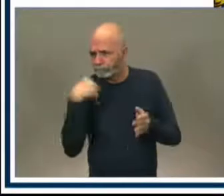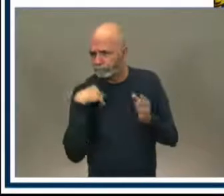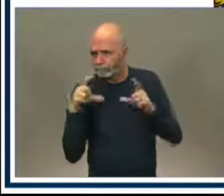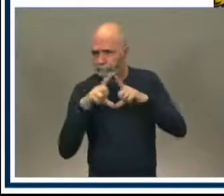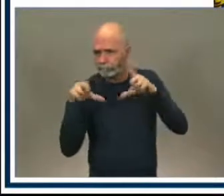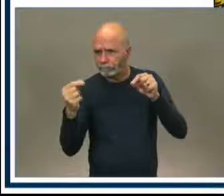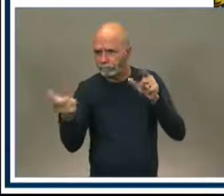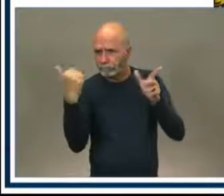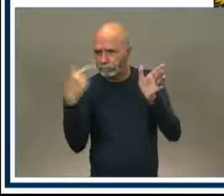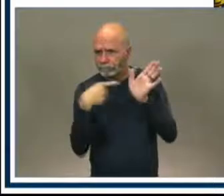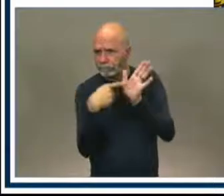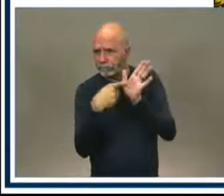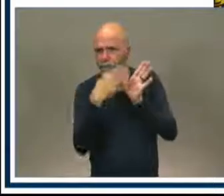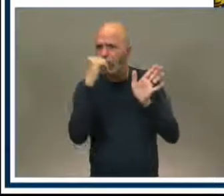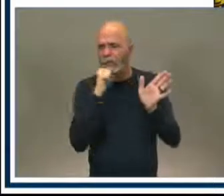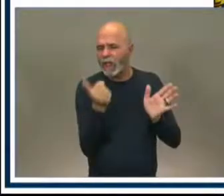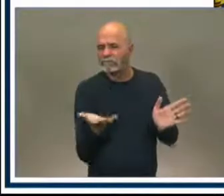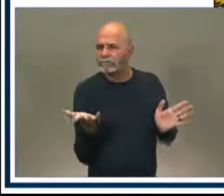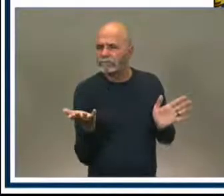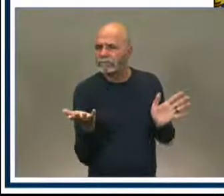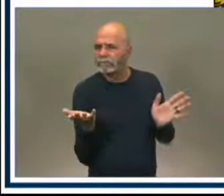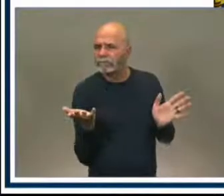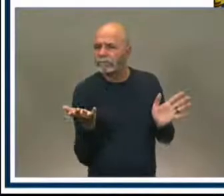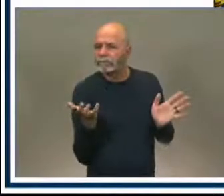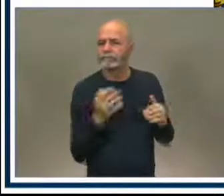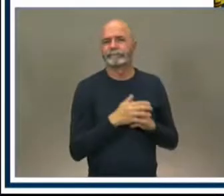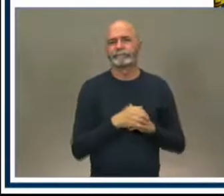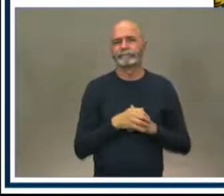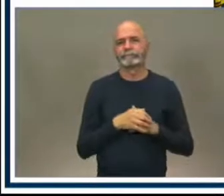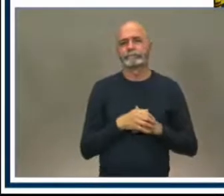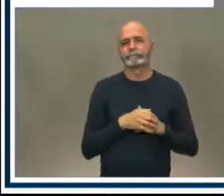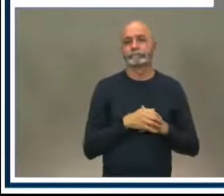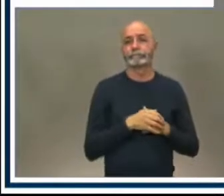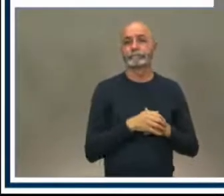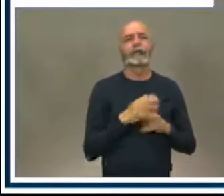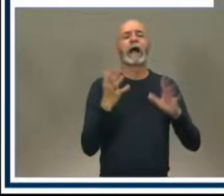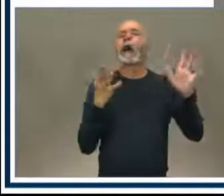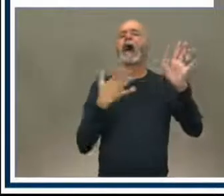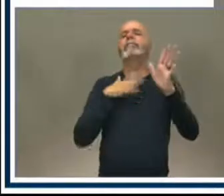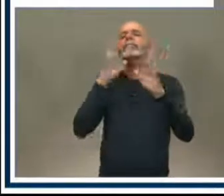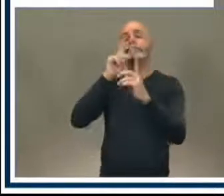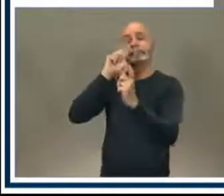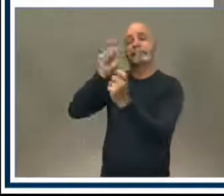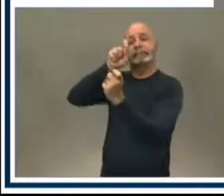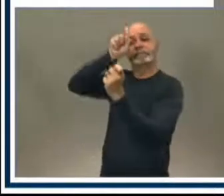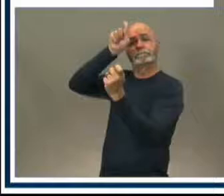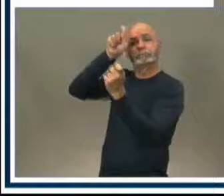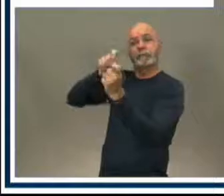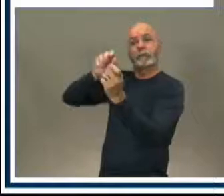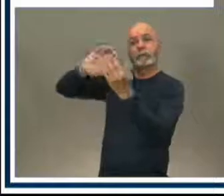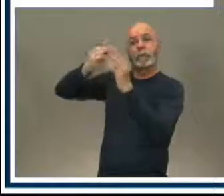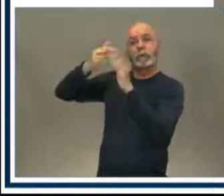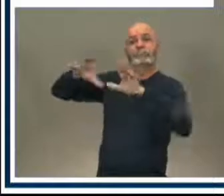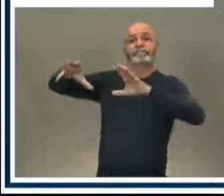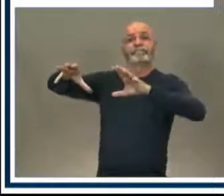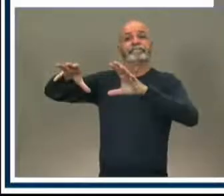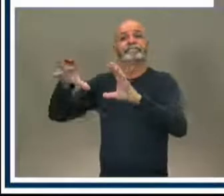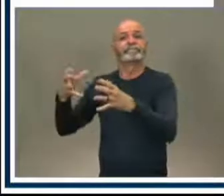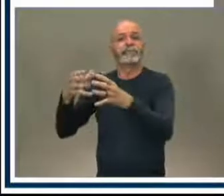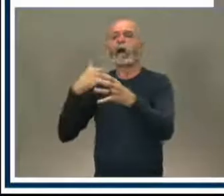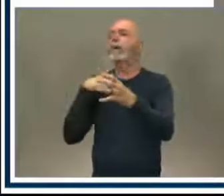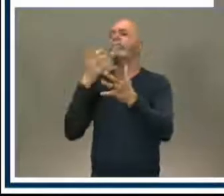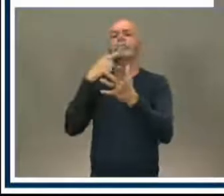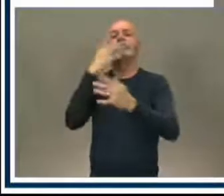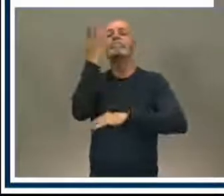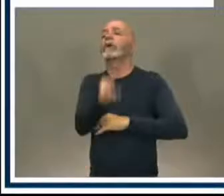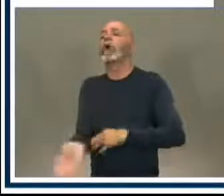primary sources of spread right now. No, this is a specific circumstance of a group of faith communities at a multi-day event. We are